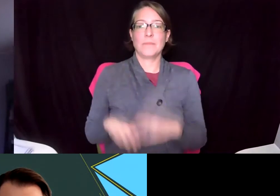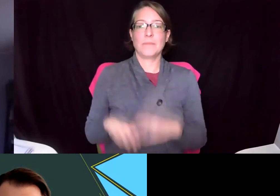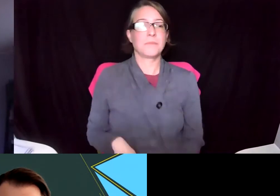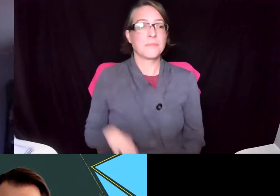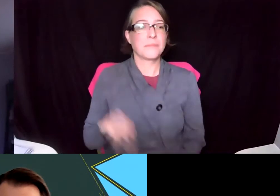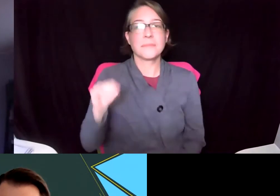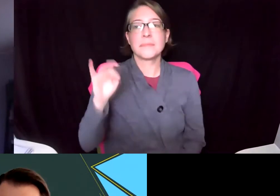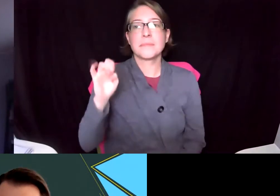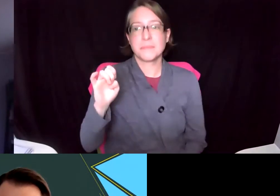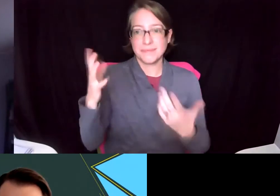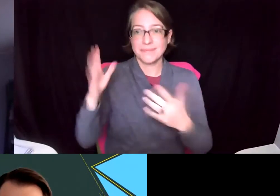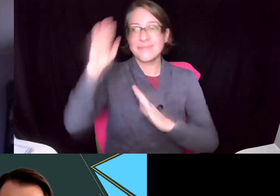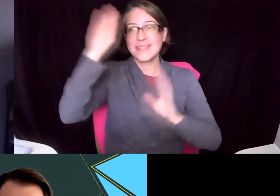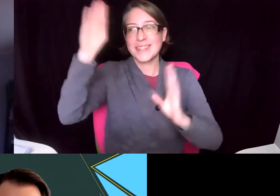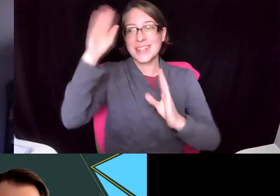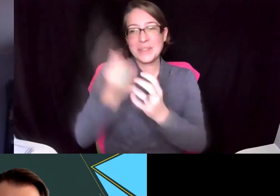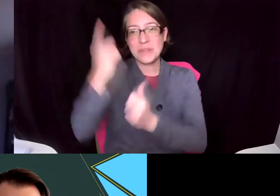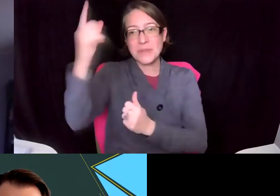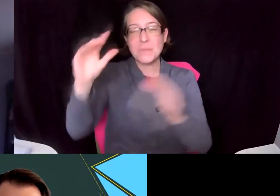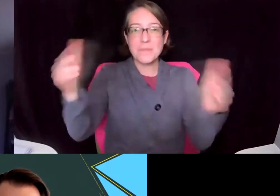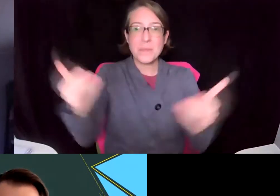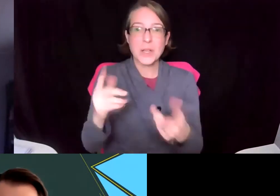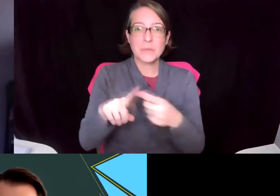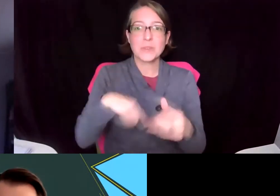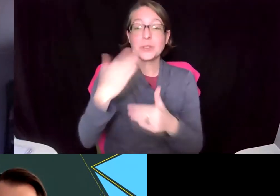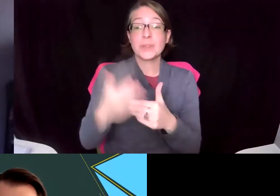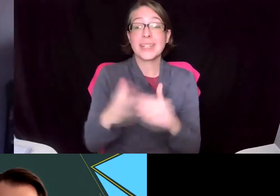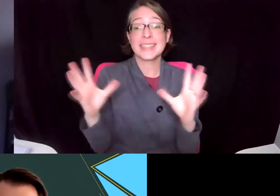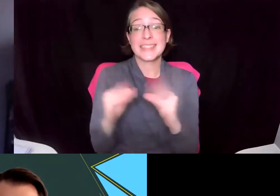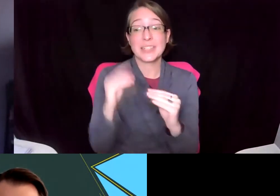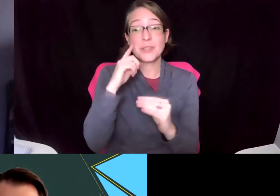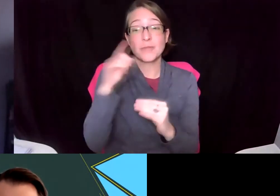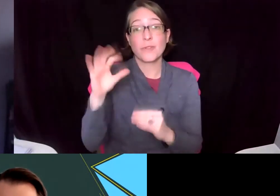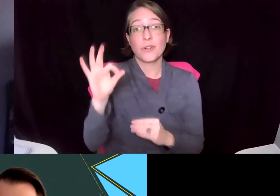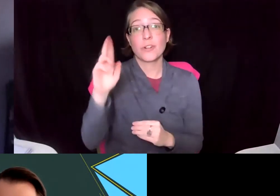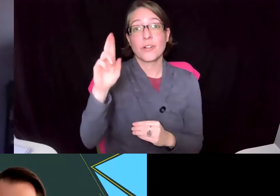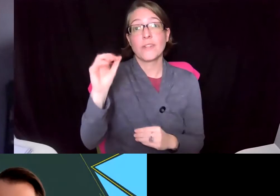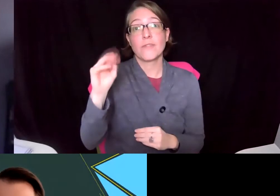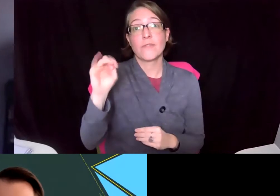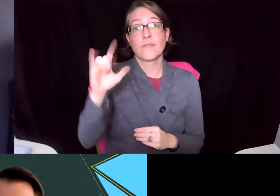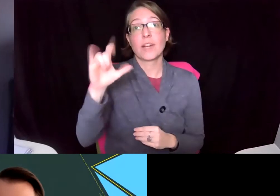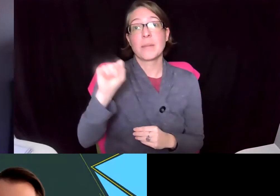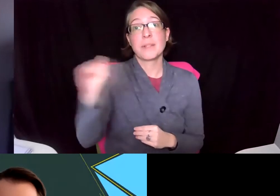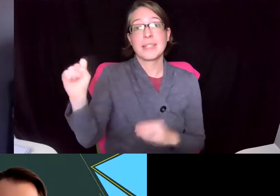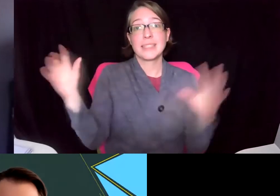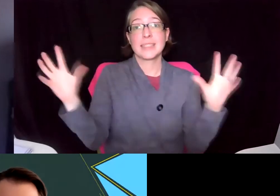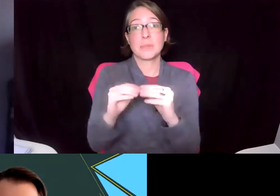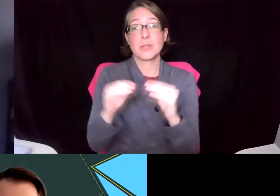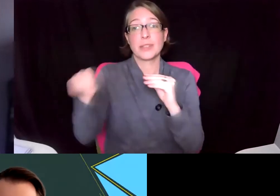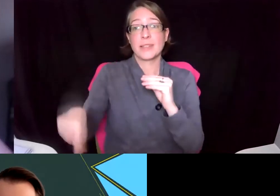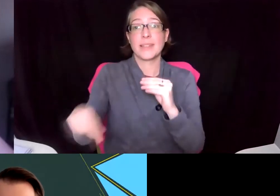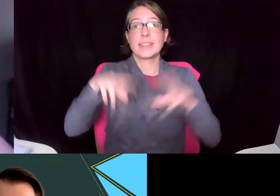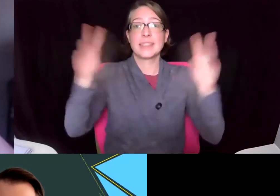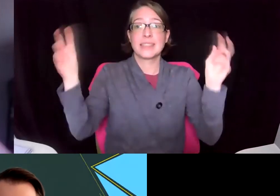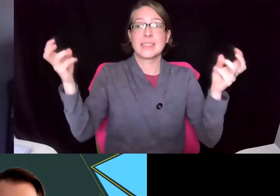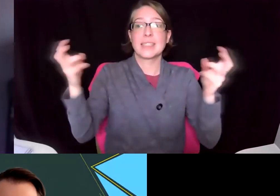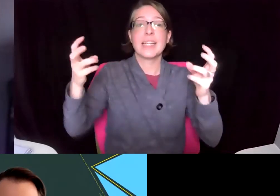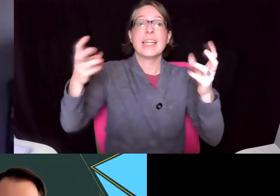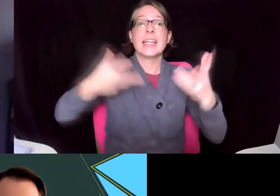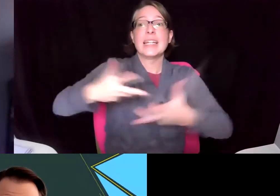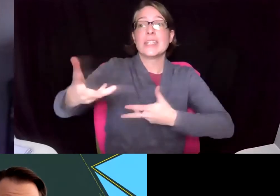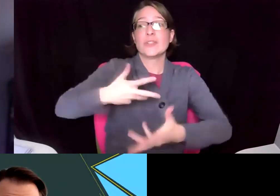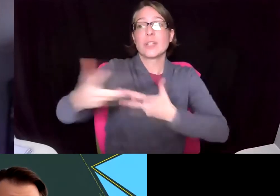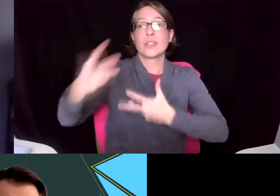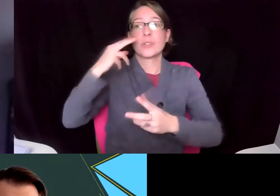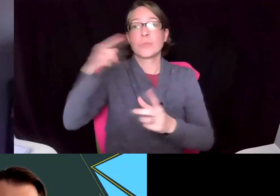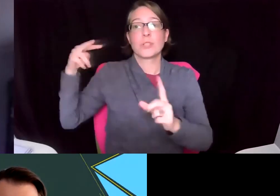Hello, everyone, and welcome to our next session of the Frameless Symposium. This one is entitled The Interaction, Perception, and Technology.